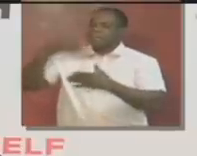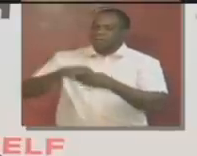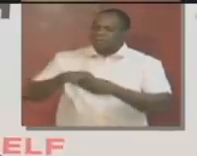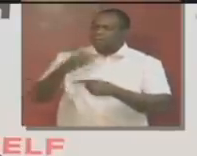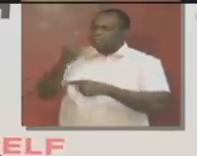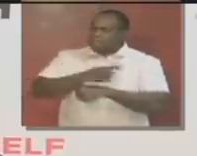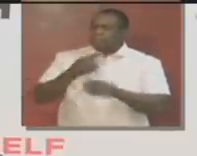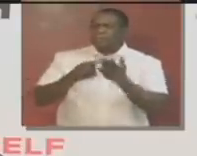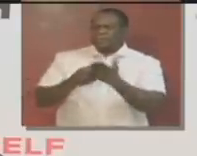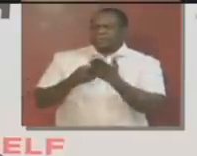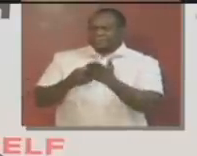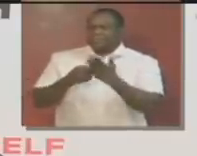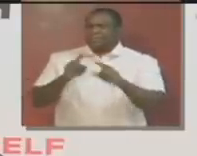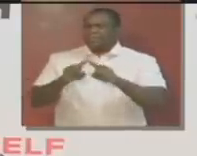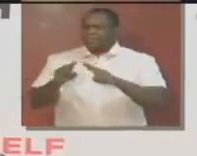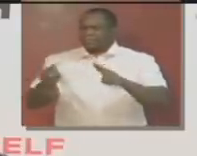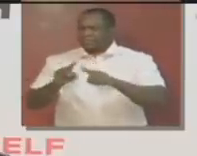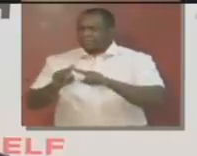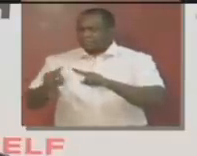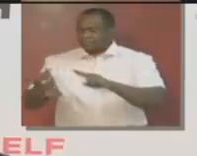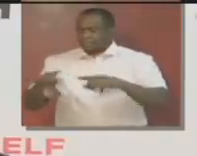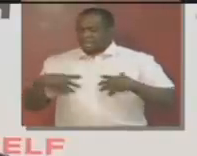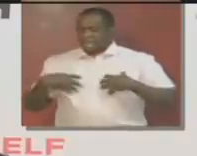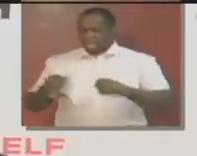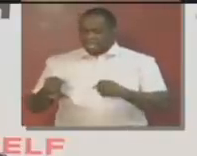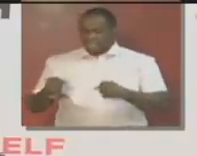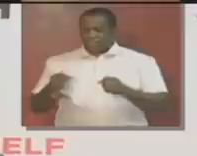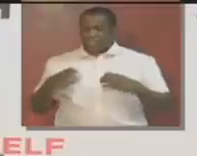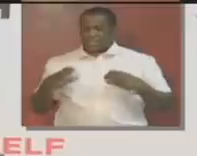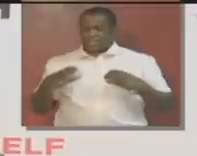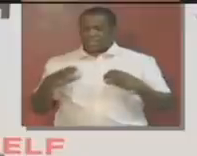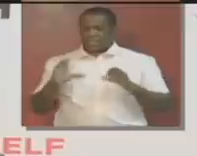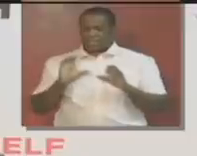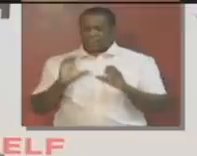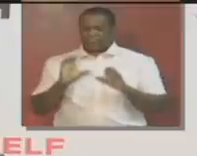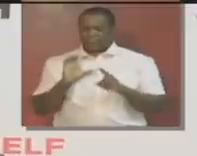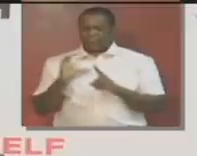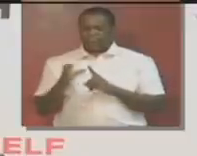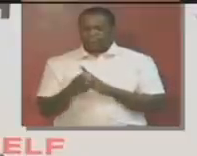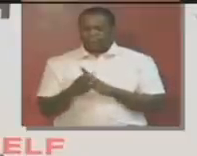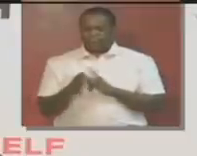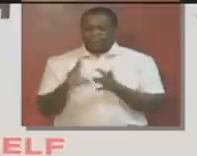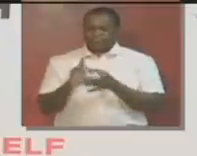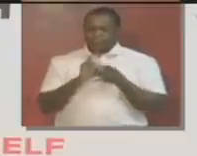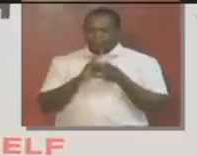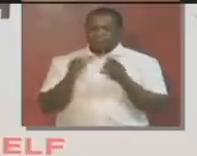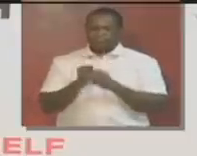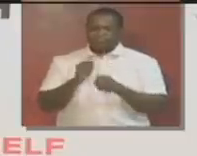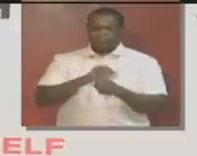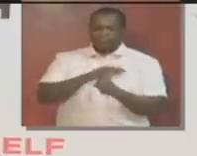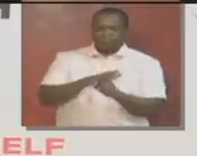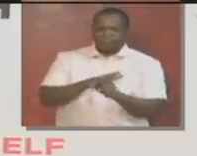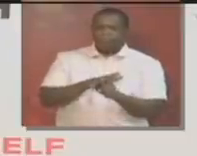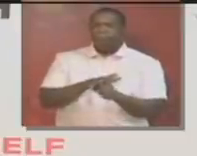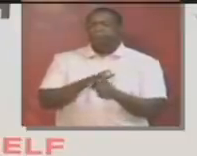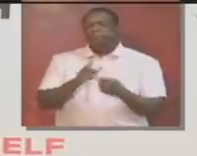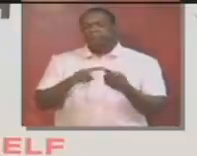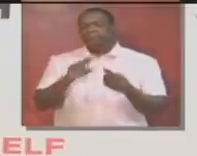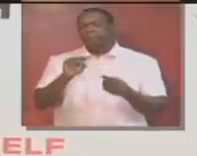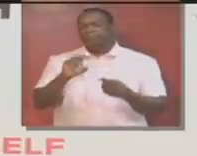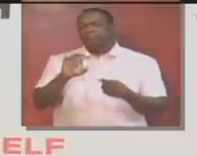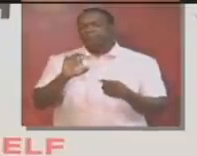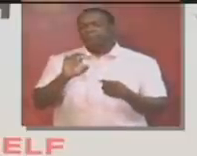conditions that are linked to COVID-19. We looked at NCDs, obesity, hypertension